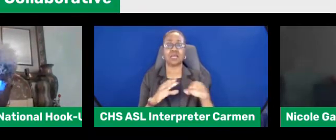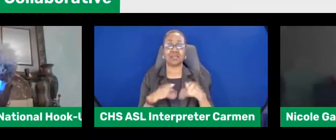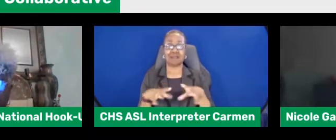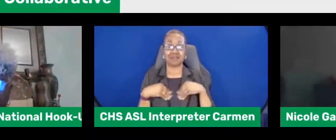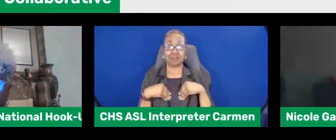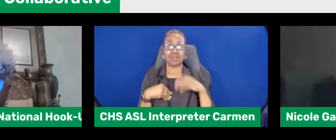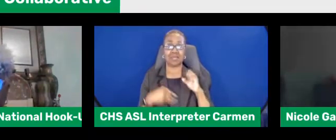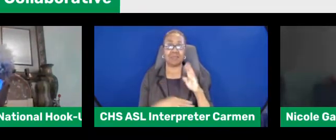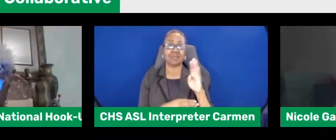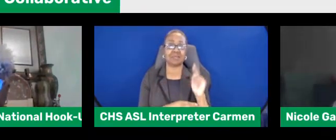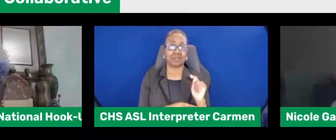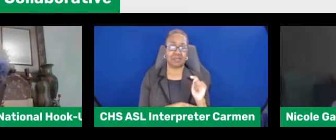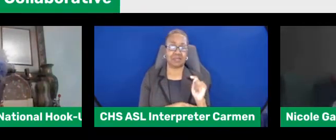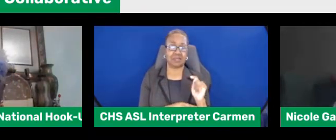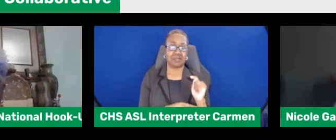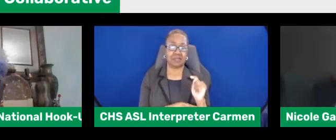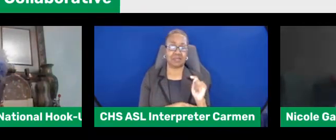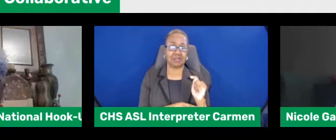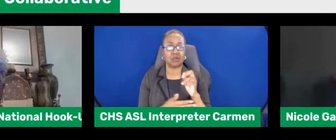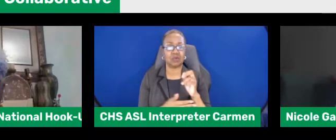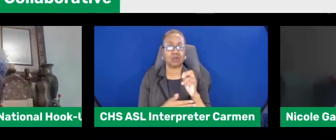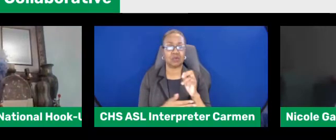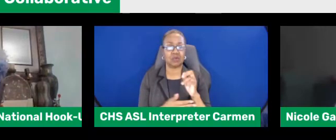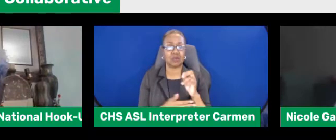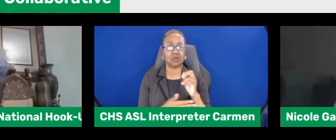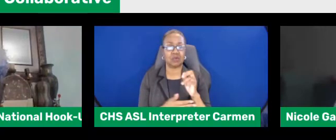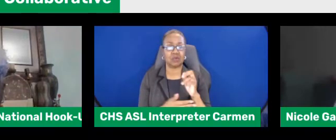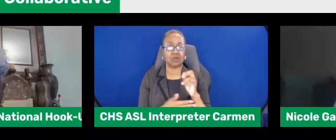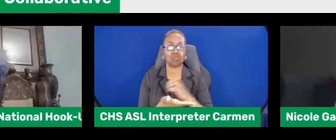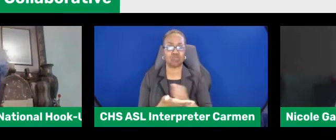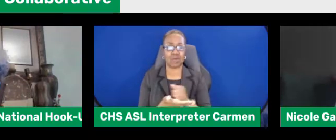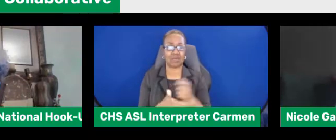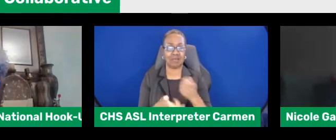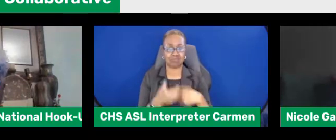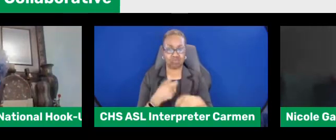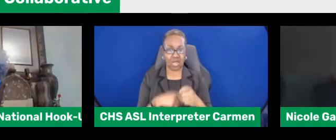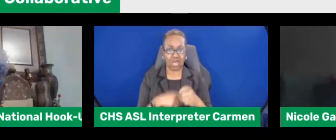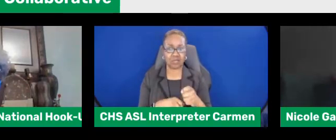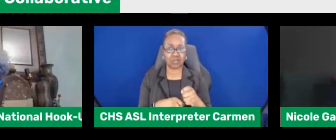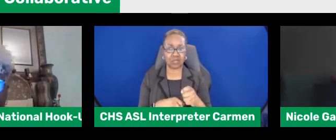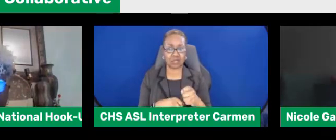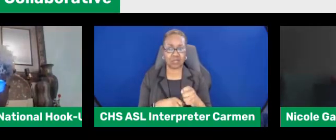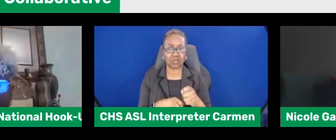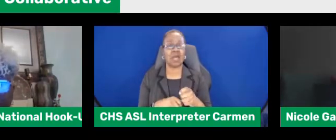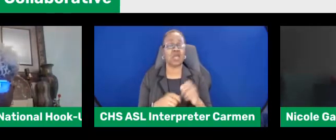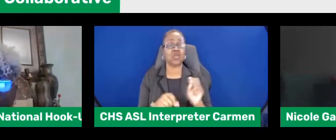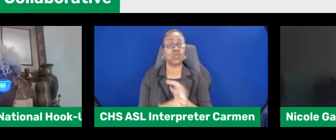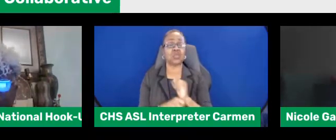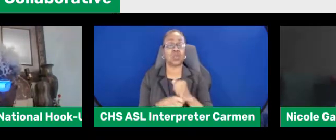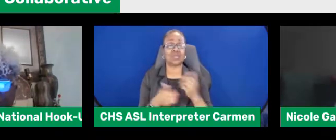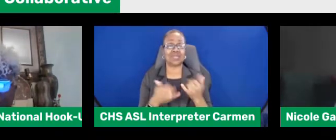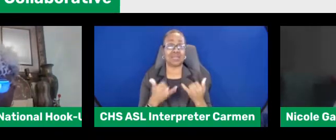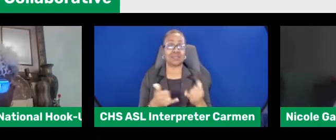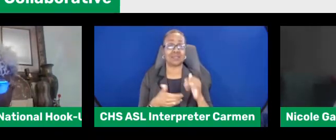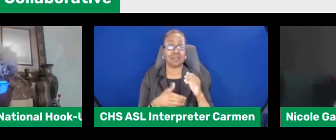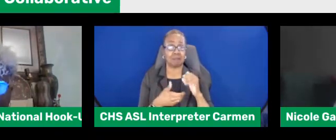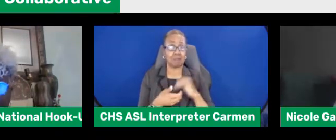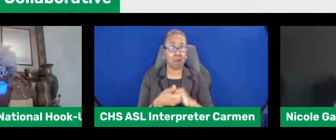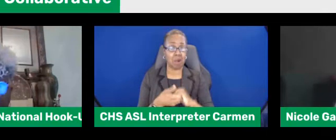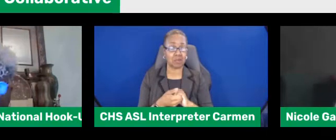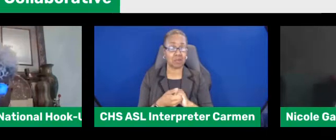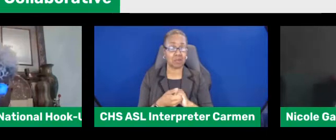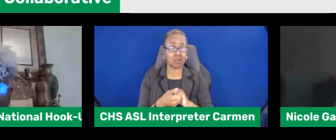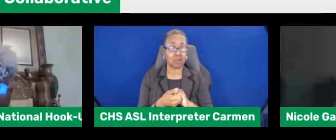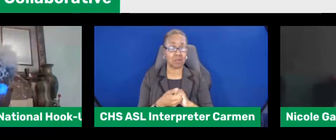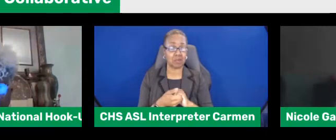EBT, voucher, and cash credit exchange. And using those existing partners in their facilities